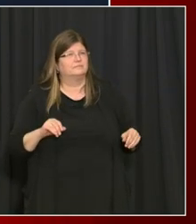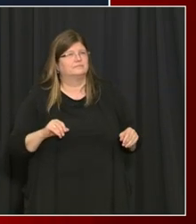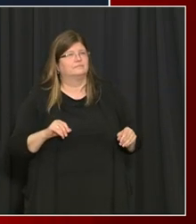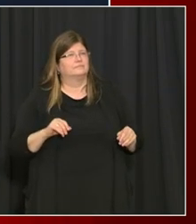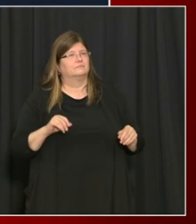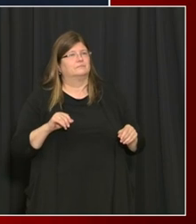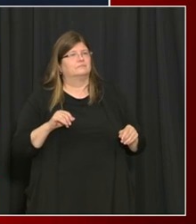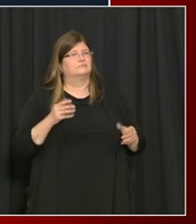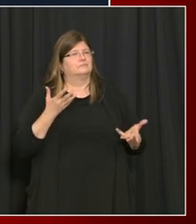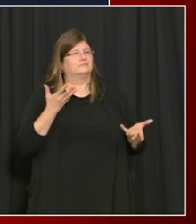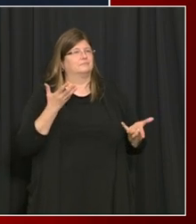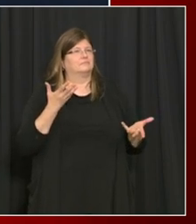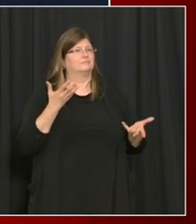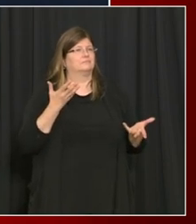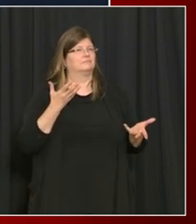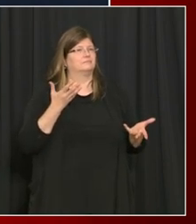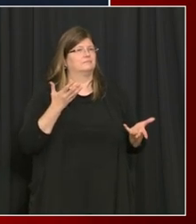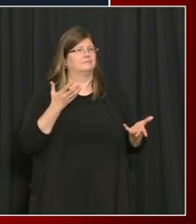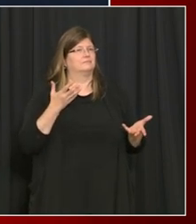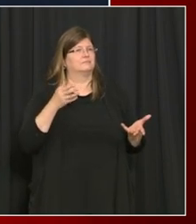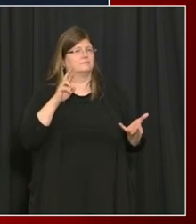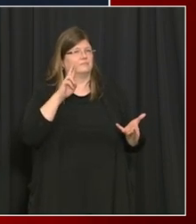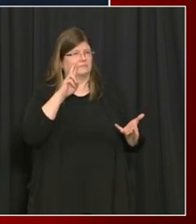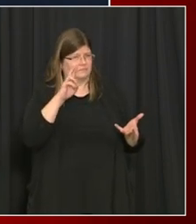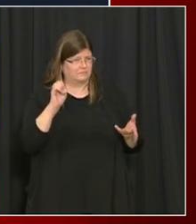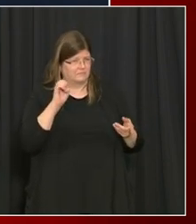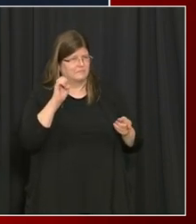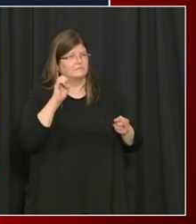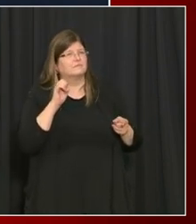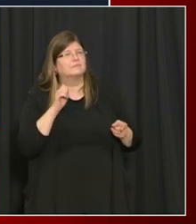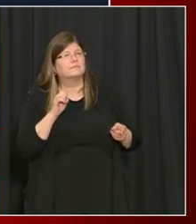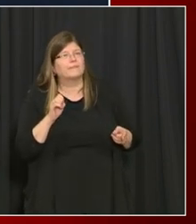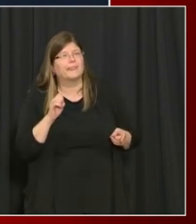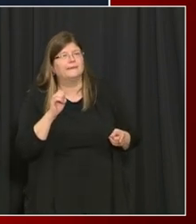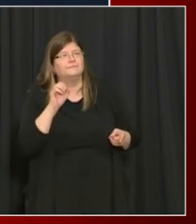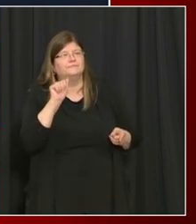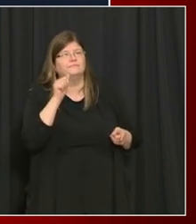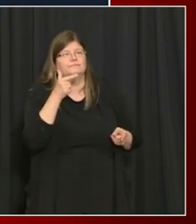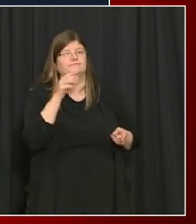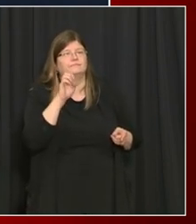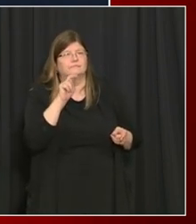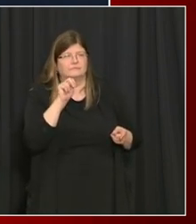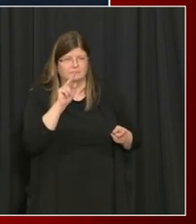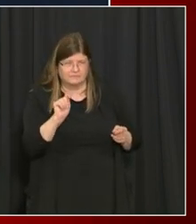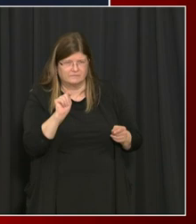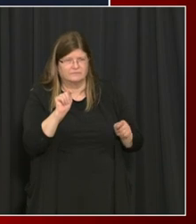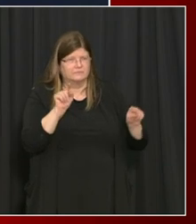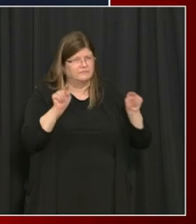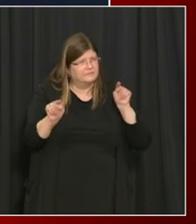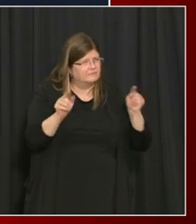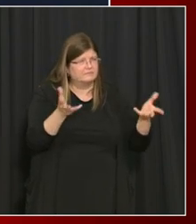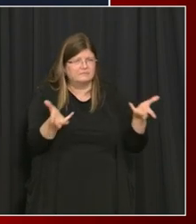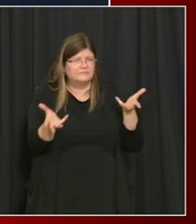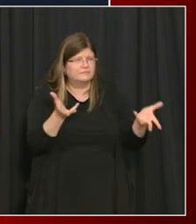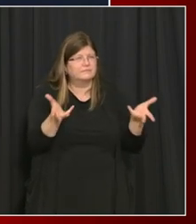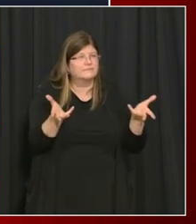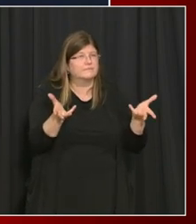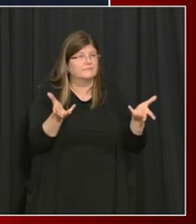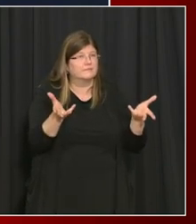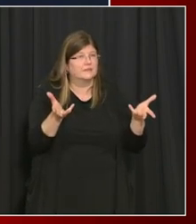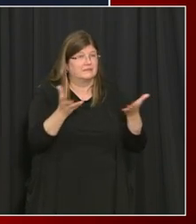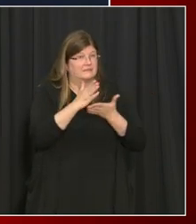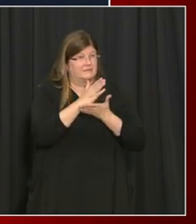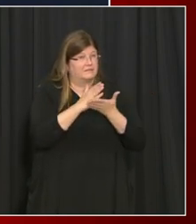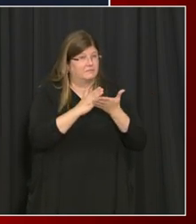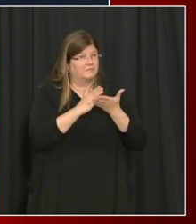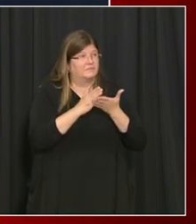guess. And then the second part of my question would just be anything that you could say that might build on the trying